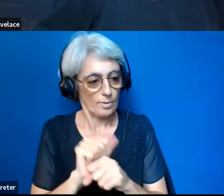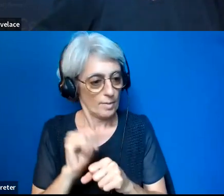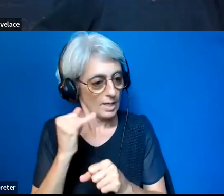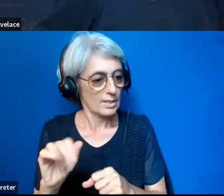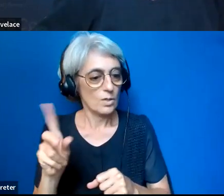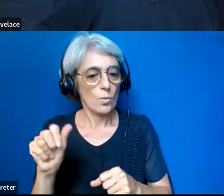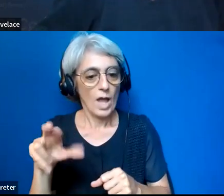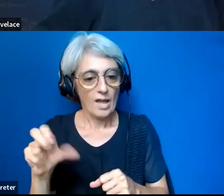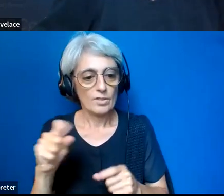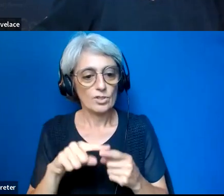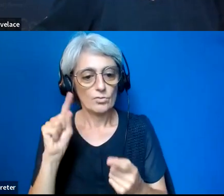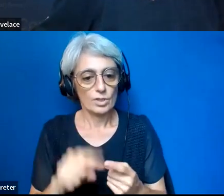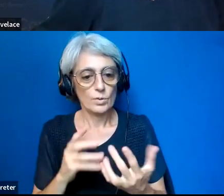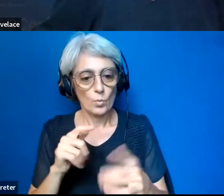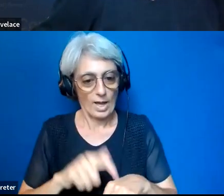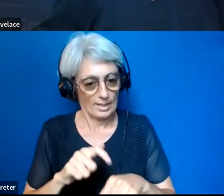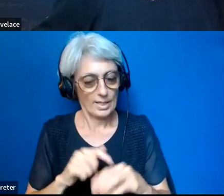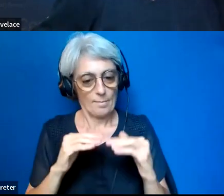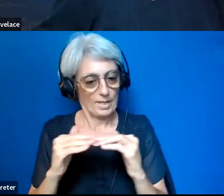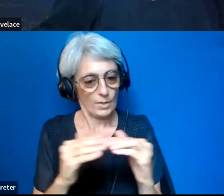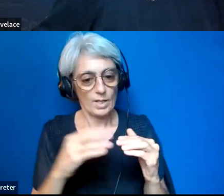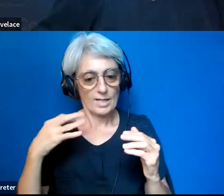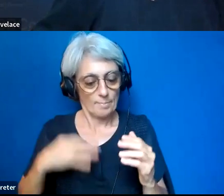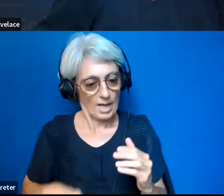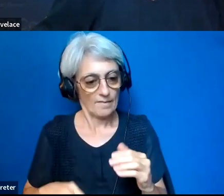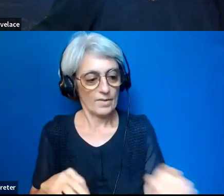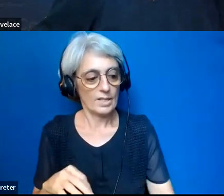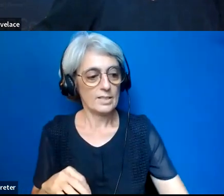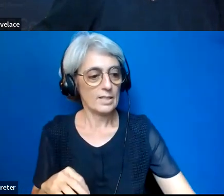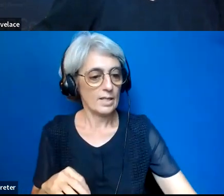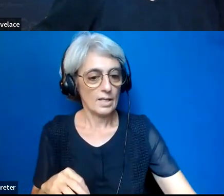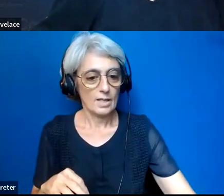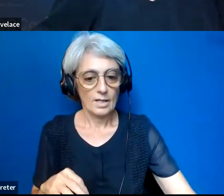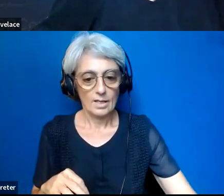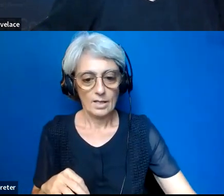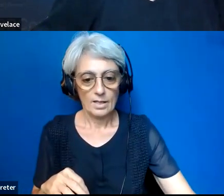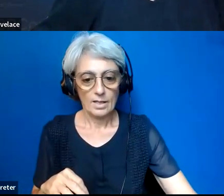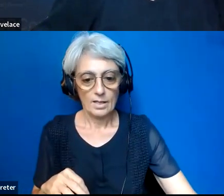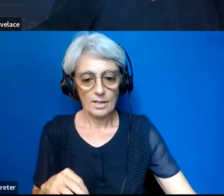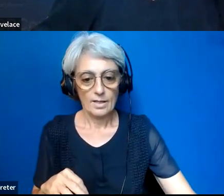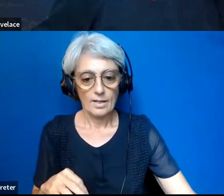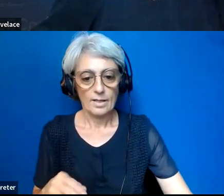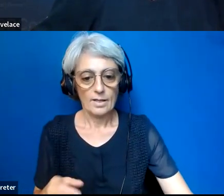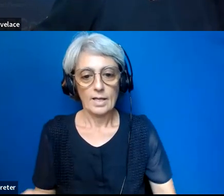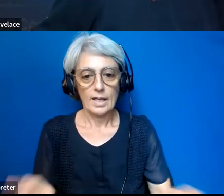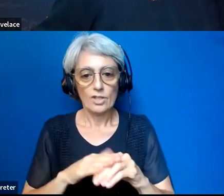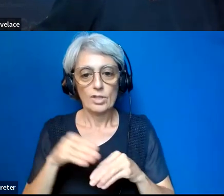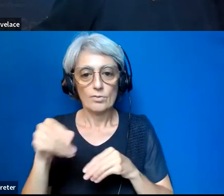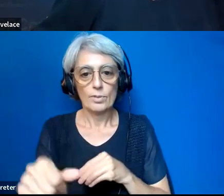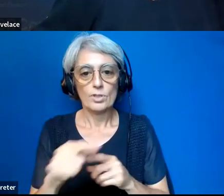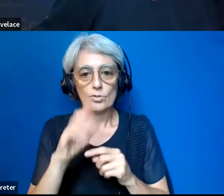waivers to reduce the wait time and equalize benefits, increase reimbursement to direct care workers